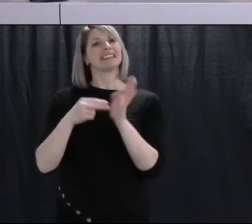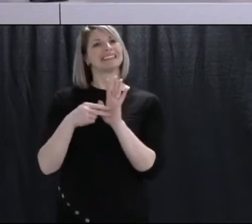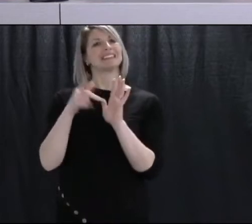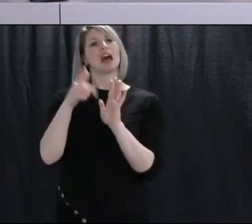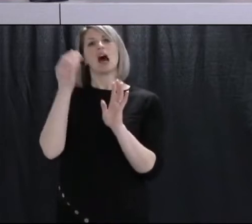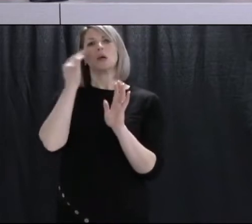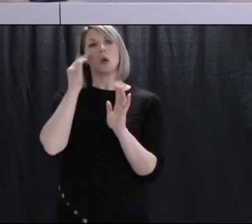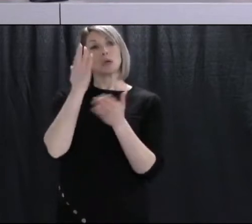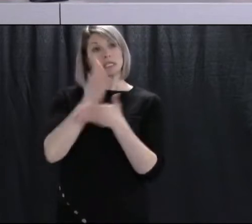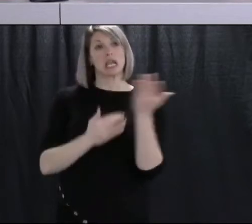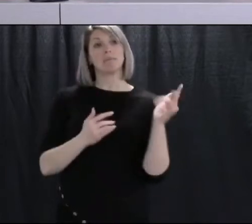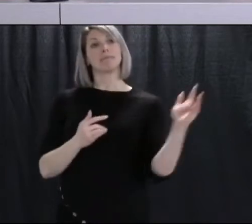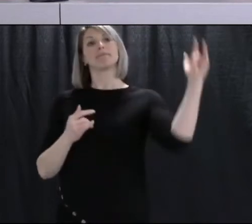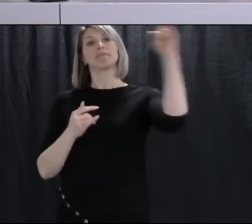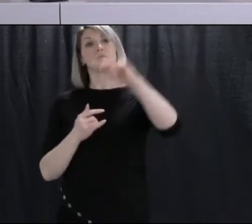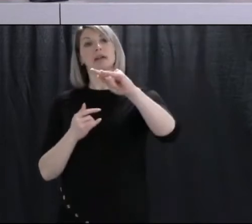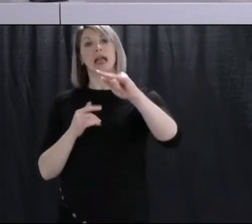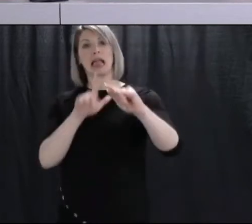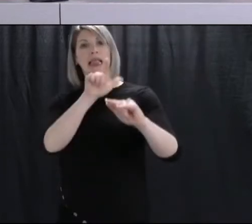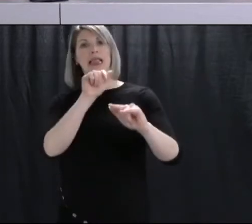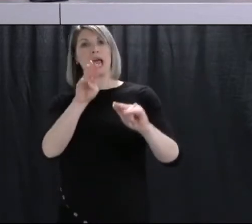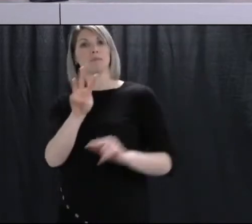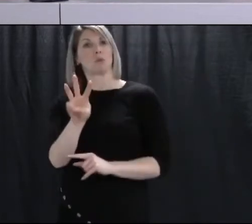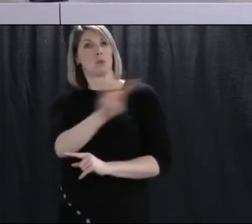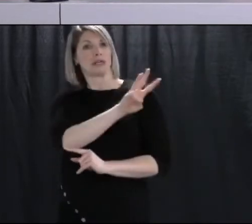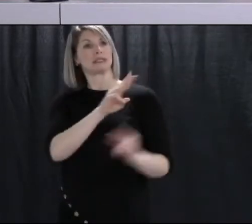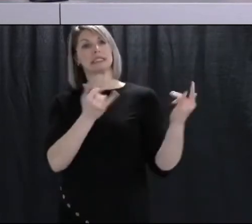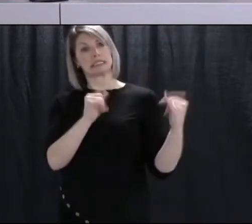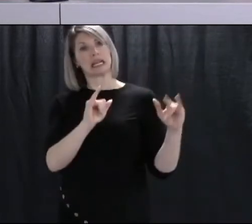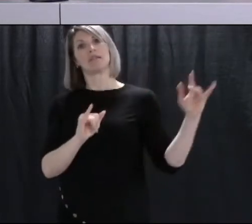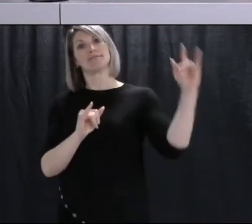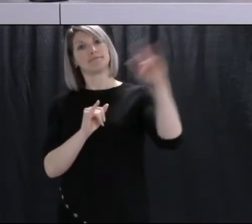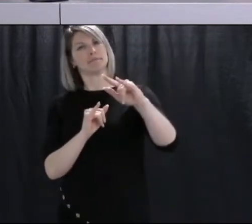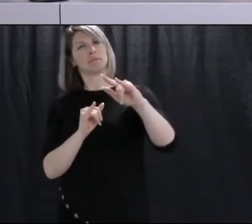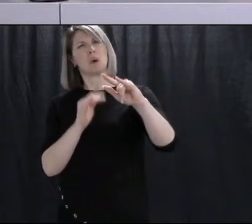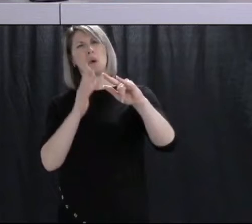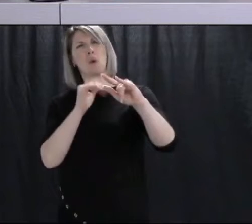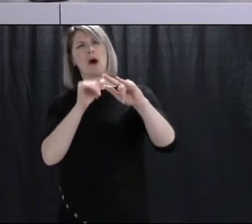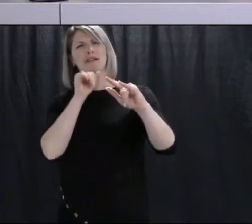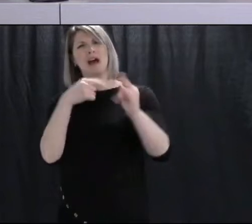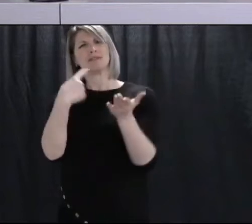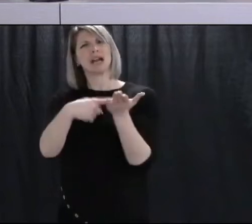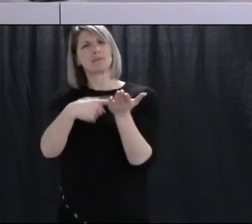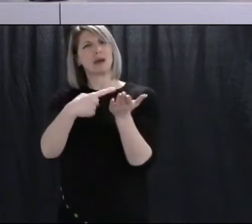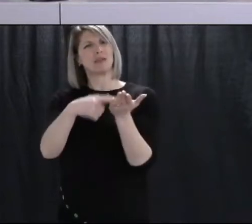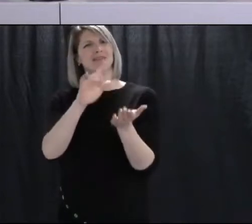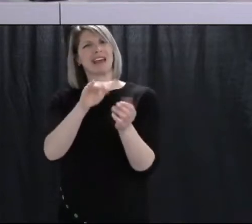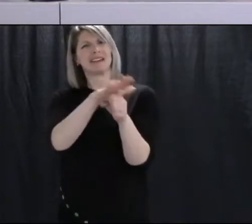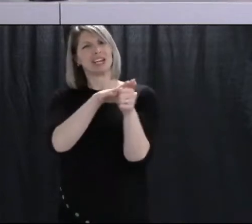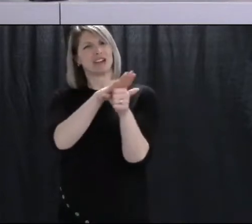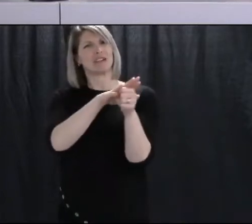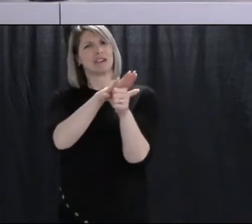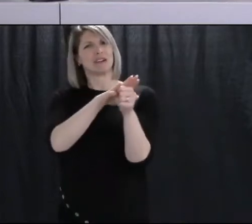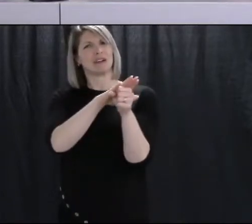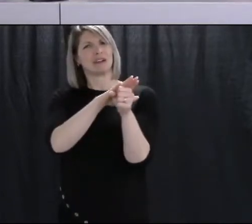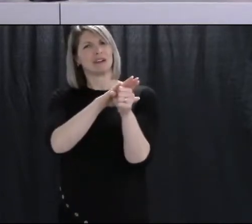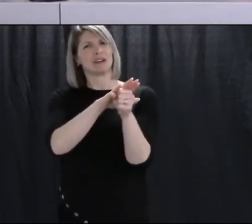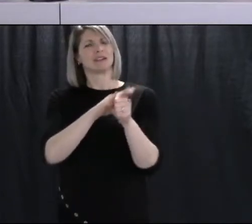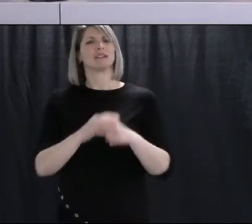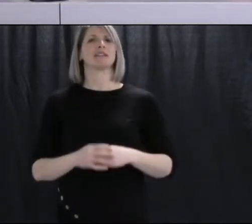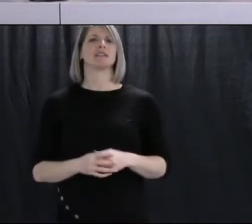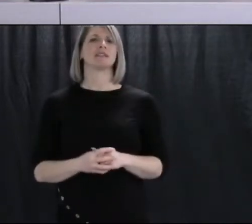West that are coming in from outside of the province. So why isn't that one of the areas where there are health officials that are greeting